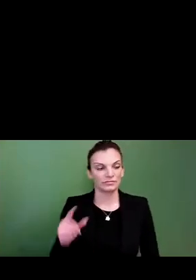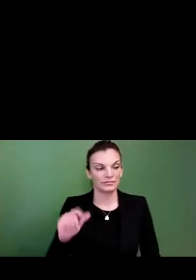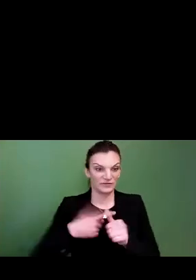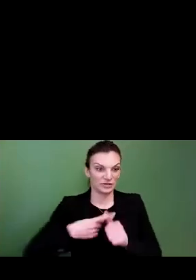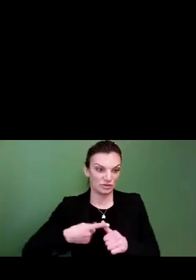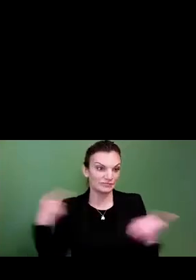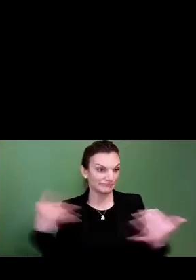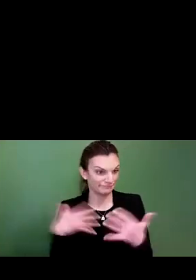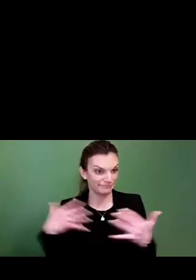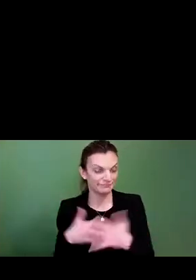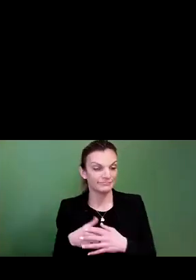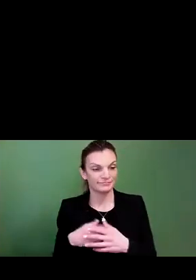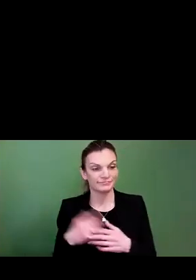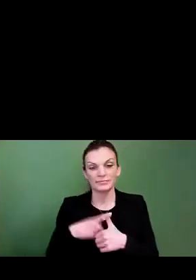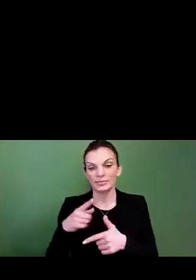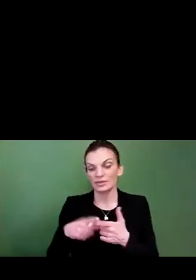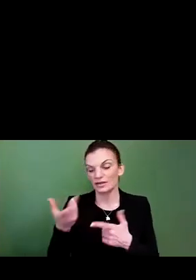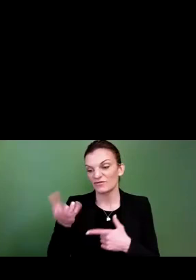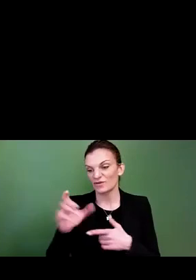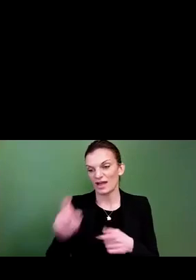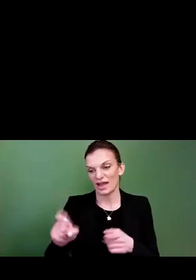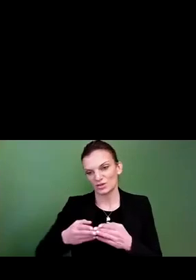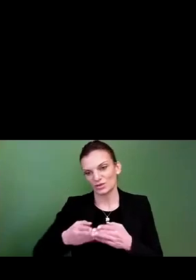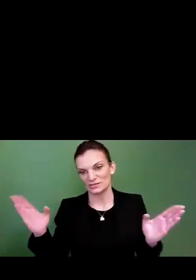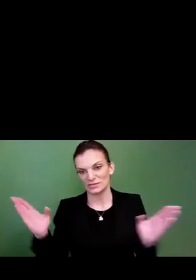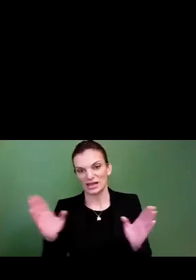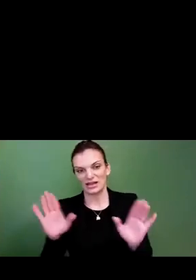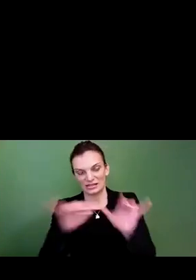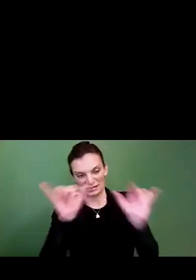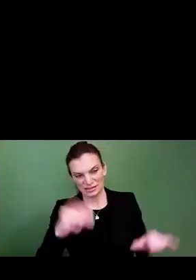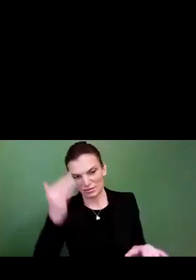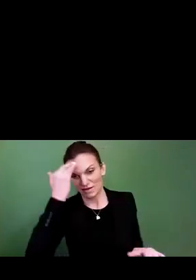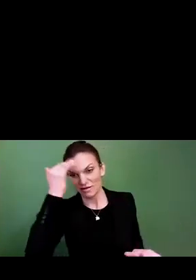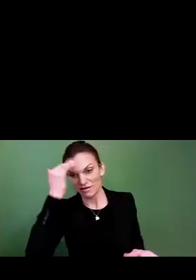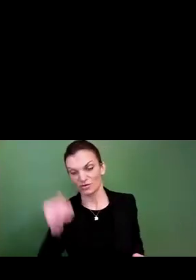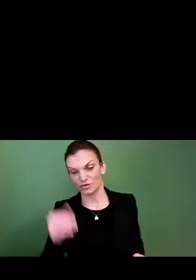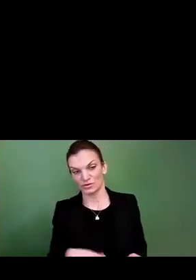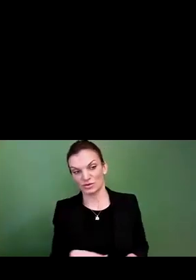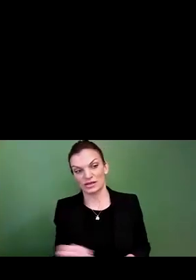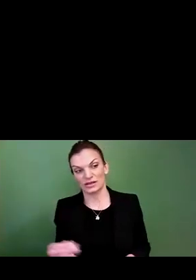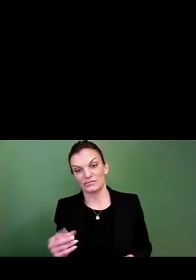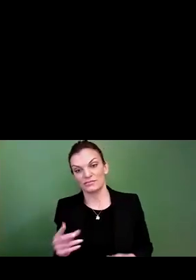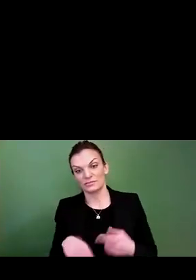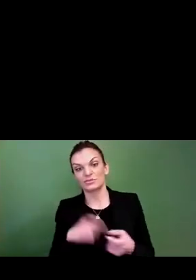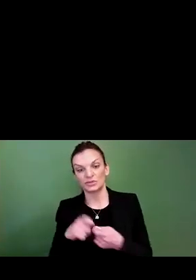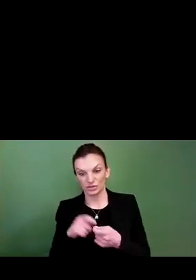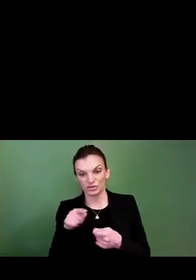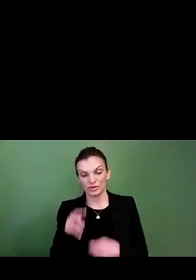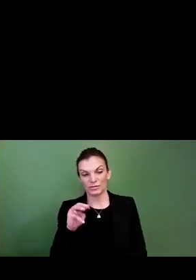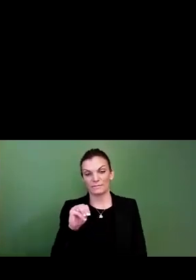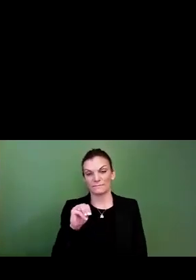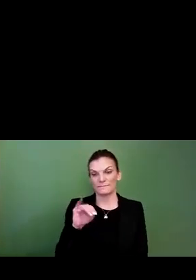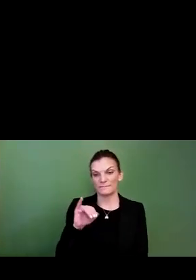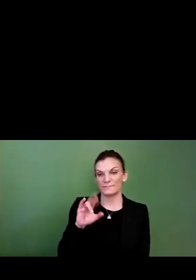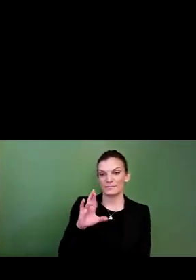initially, but it forced expansion of system knowledge. And one what in particular was the Microsoft